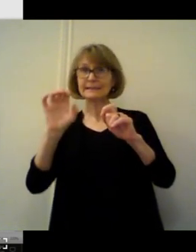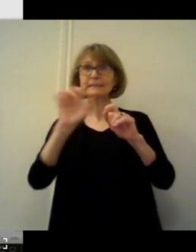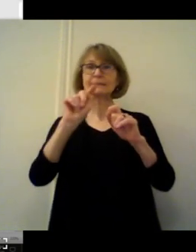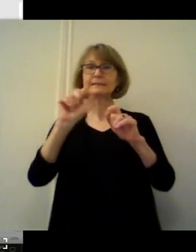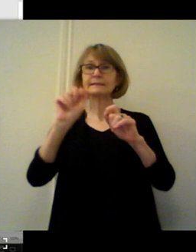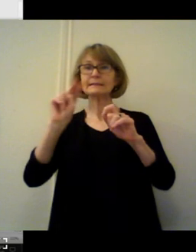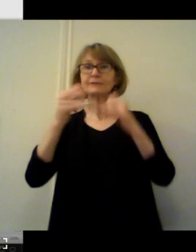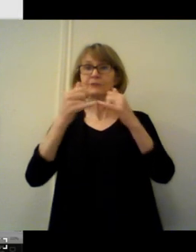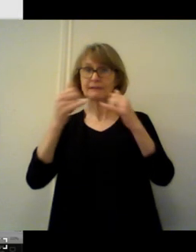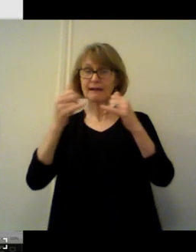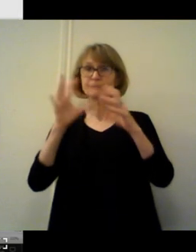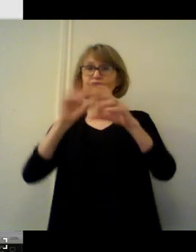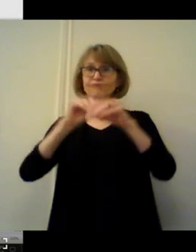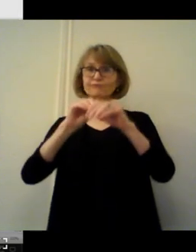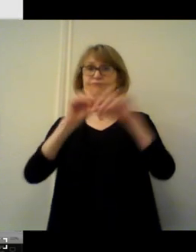get started.